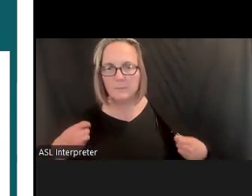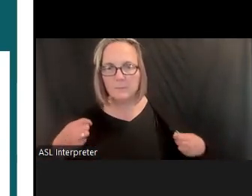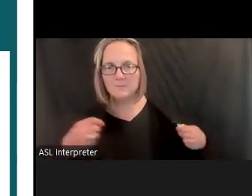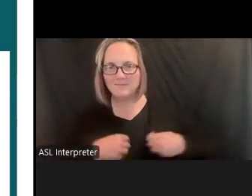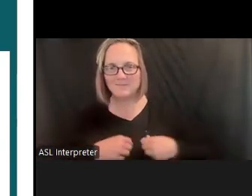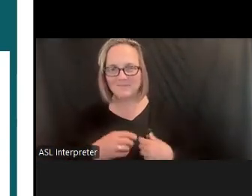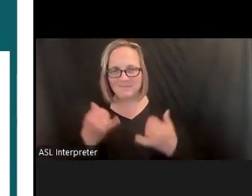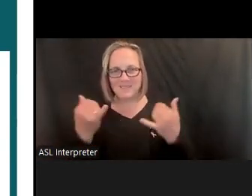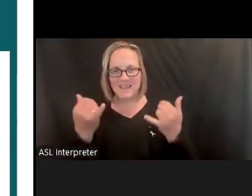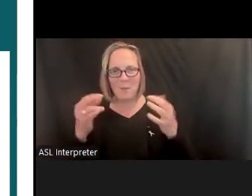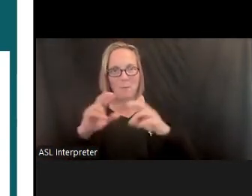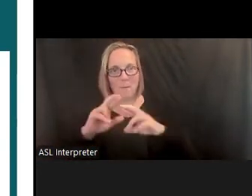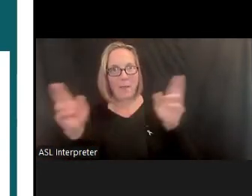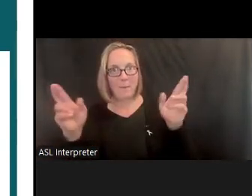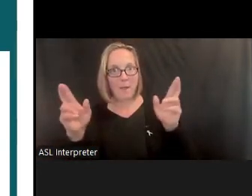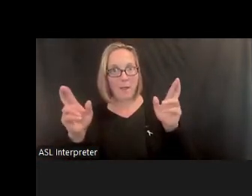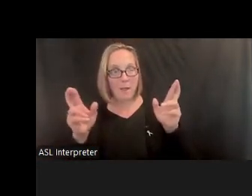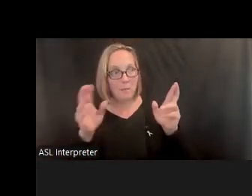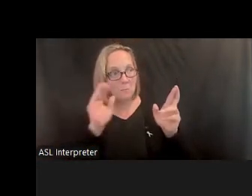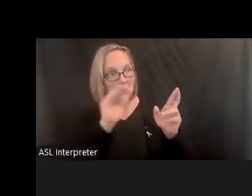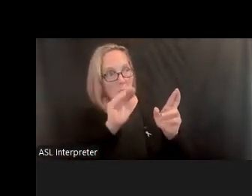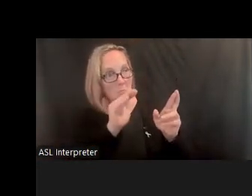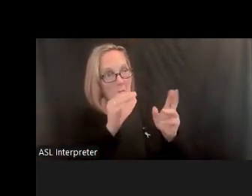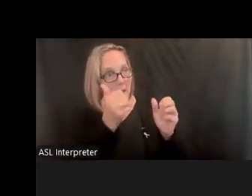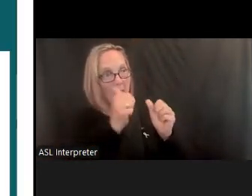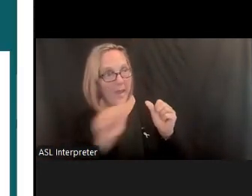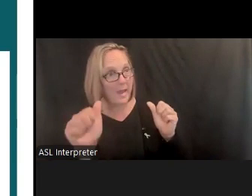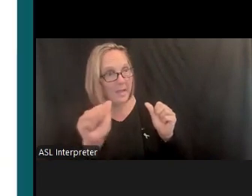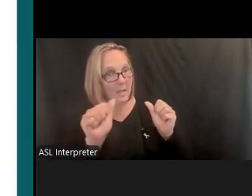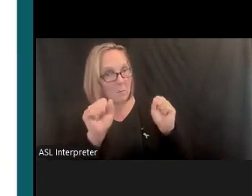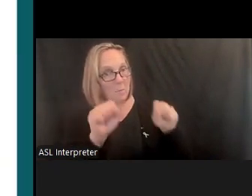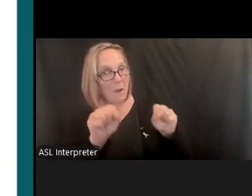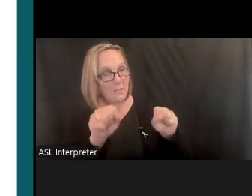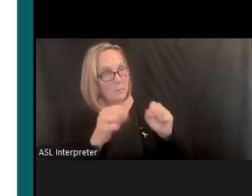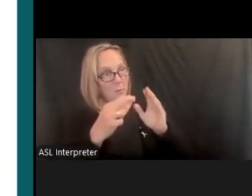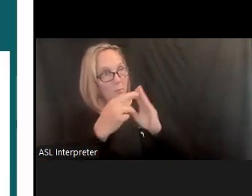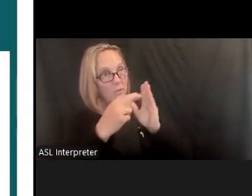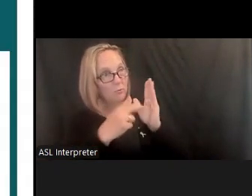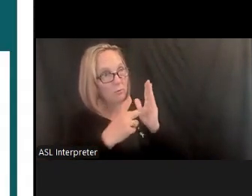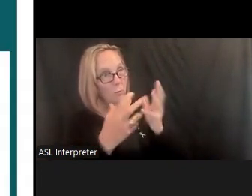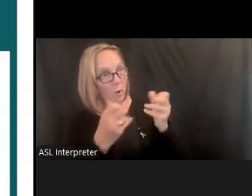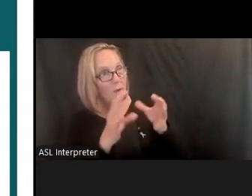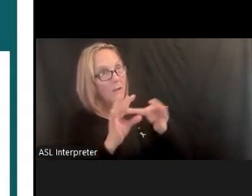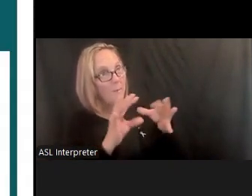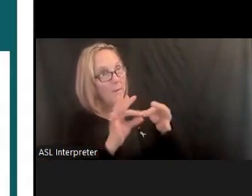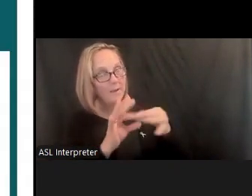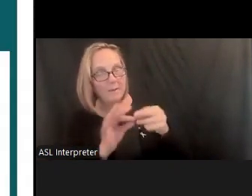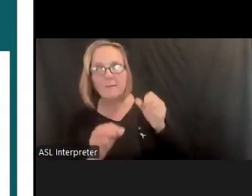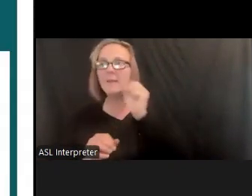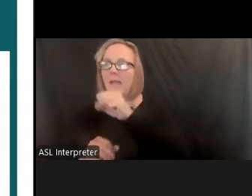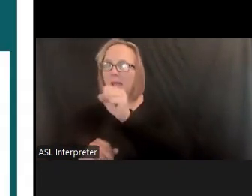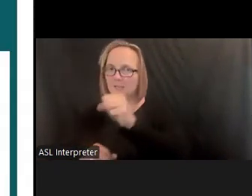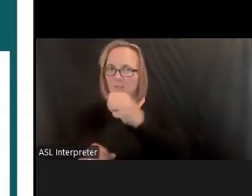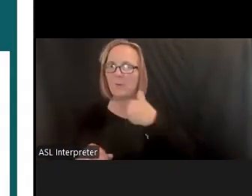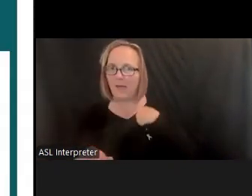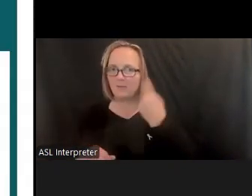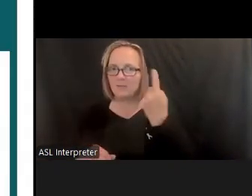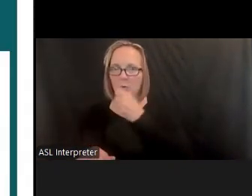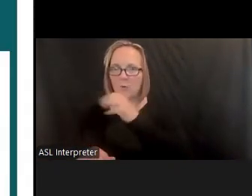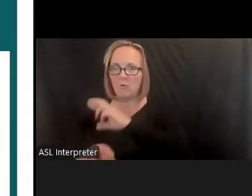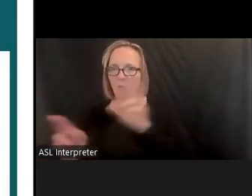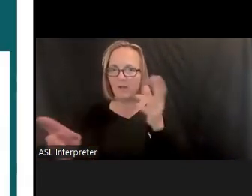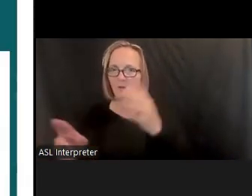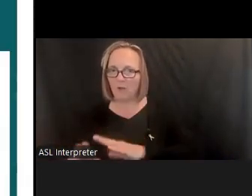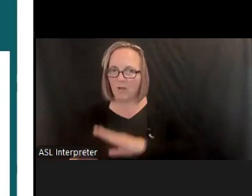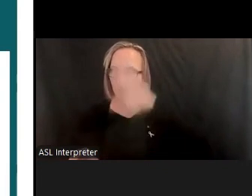Okay, we're back on. Mr. Park, has anybody indicated an interest to speak? Yes, we do have somebody who's raised their